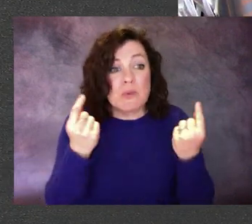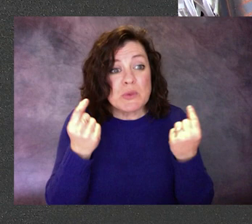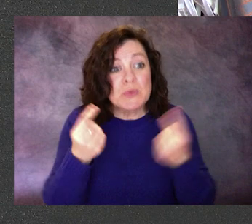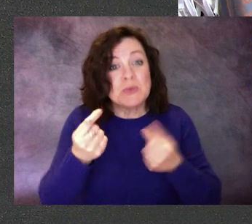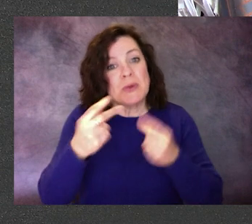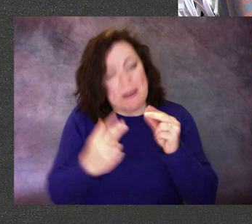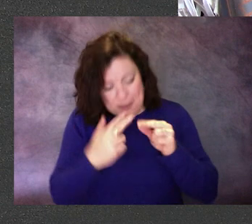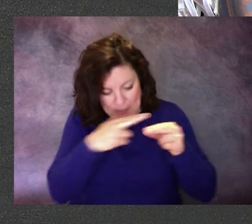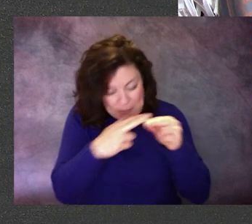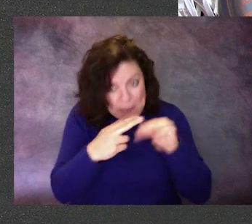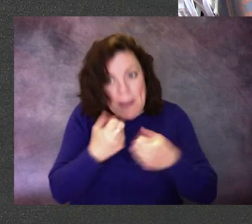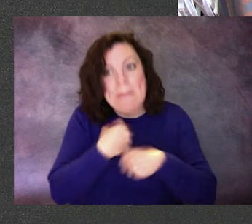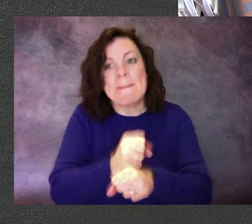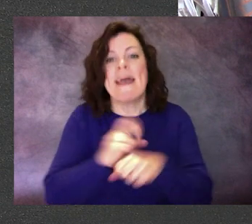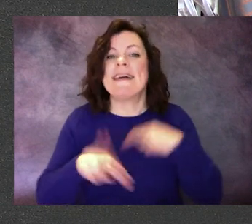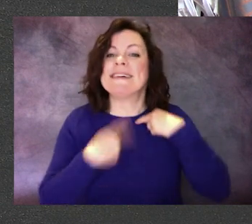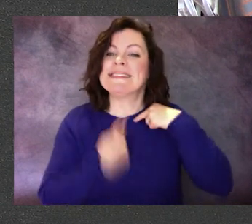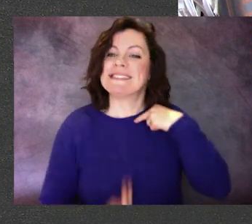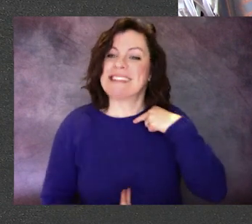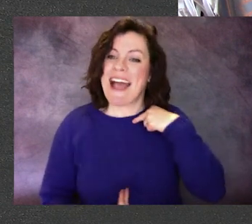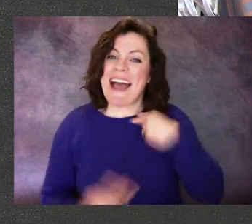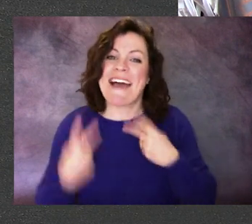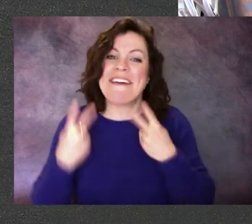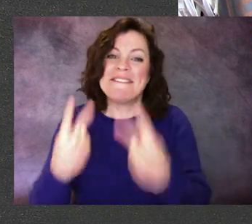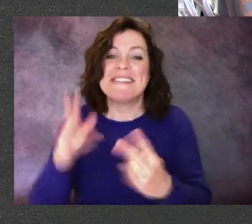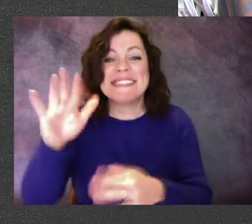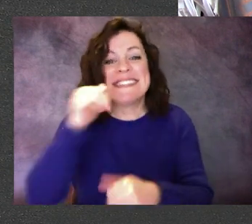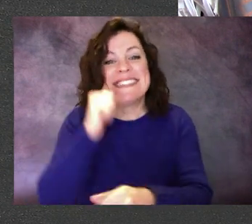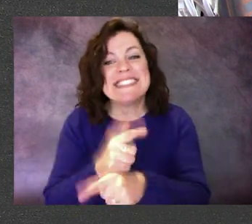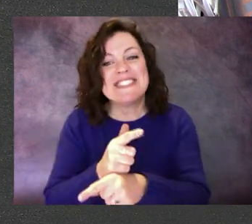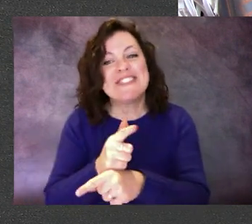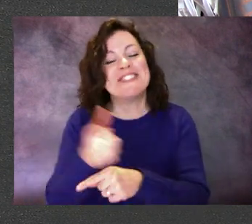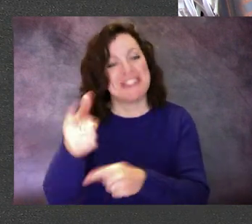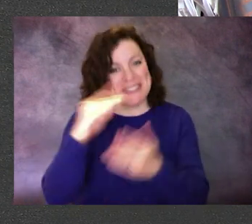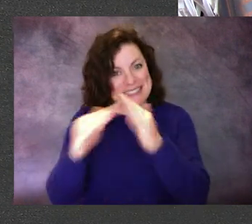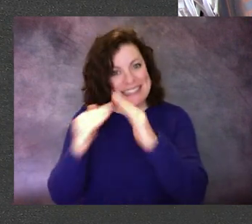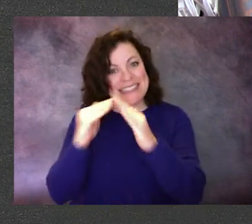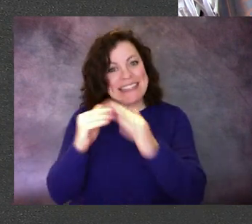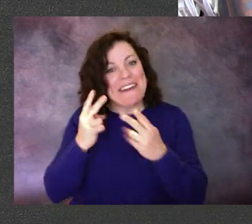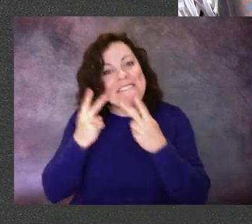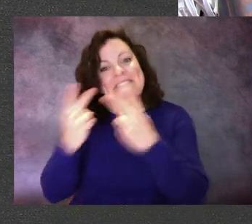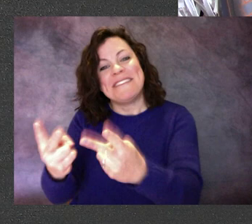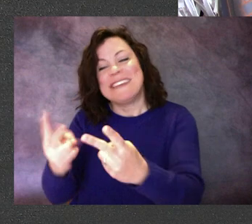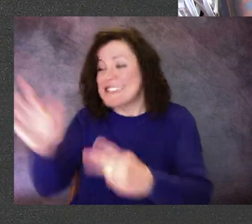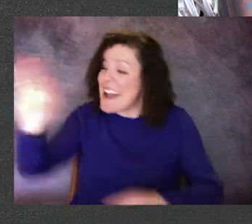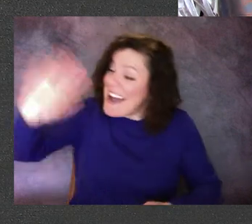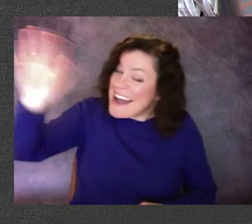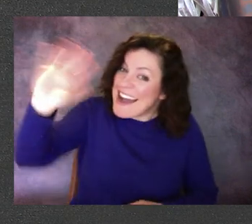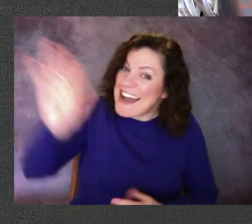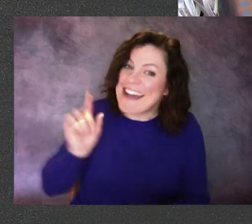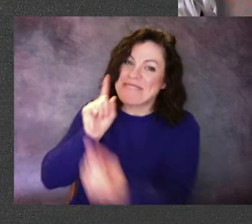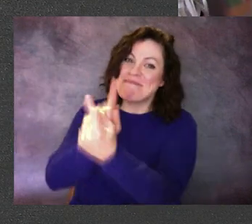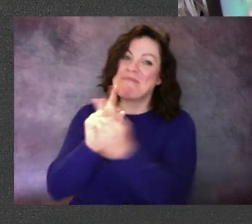So he made a necktie out of it and went to visit his married sister in the city.